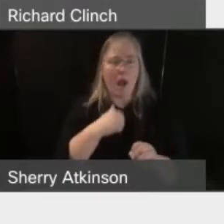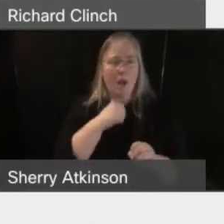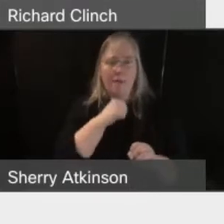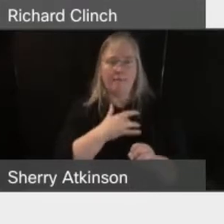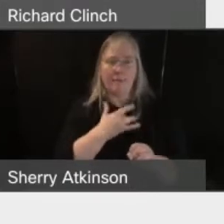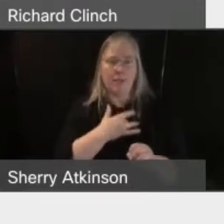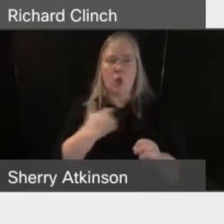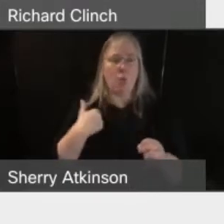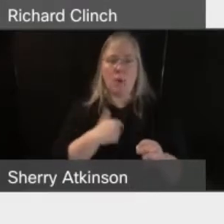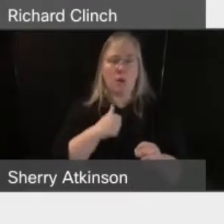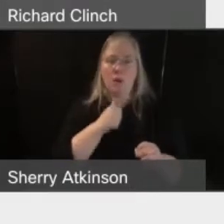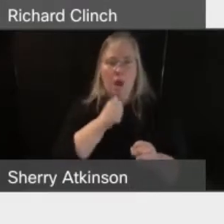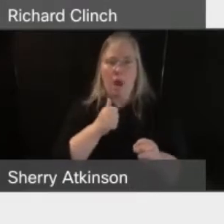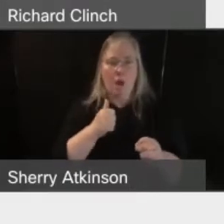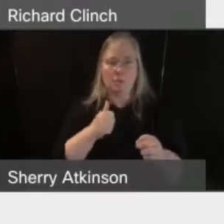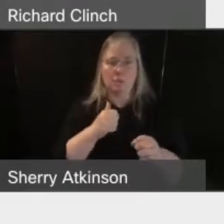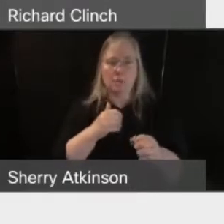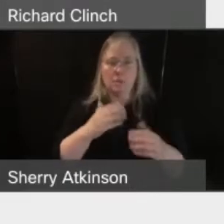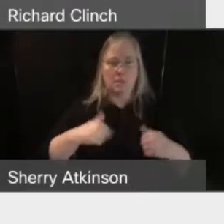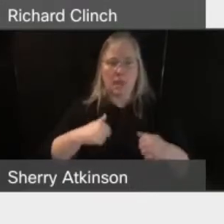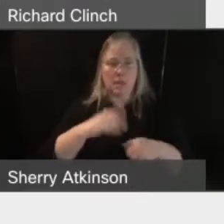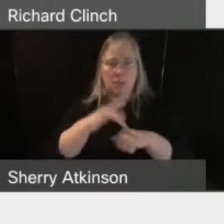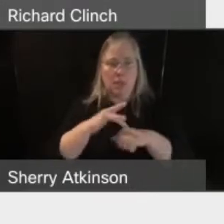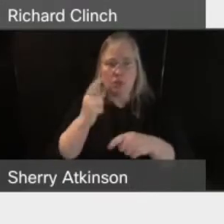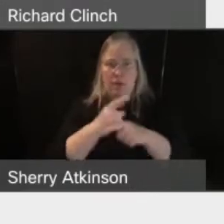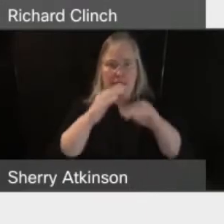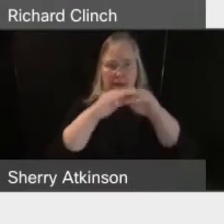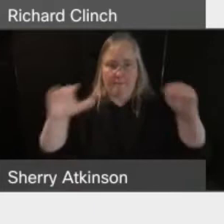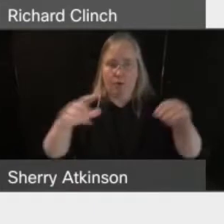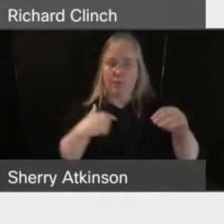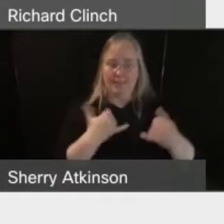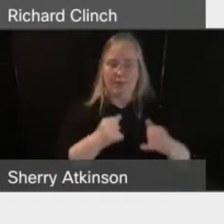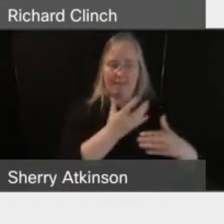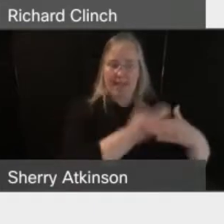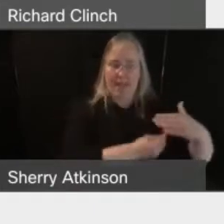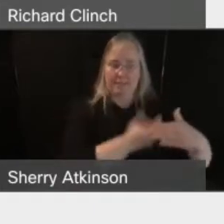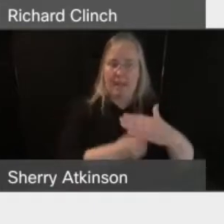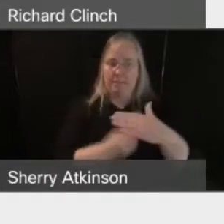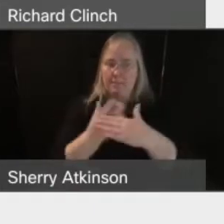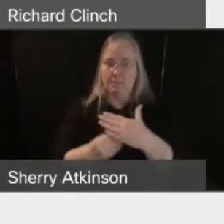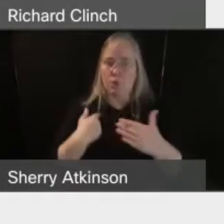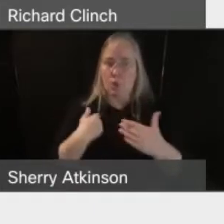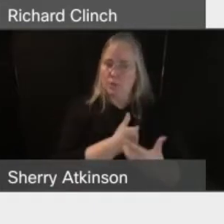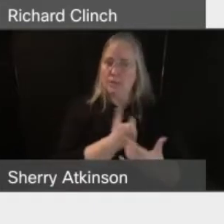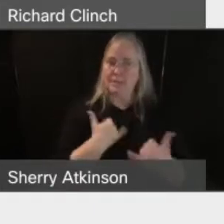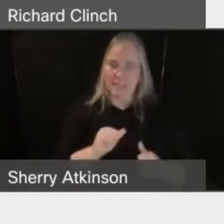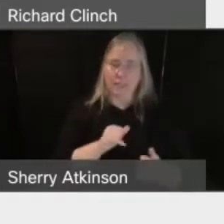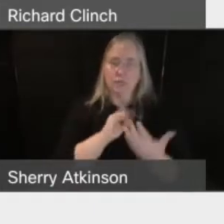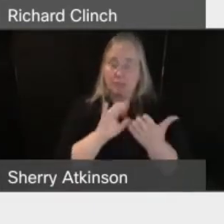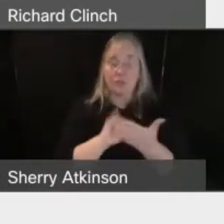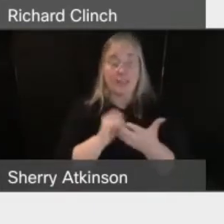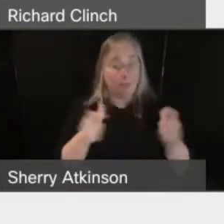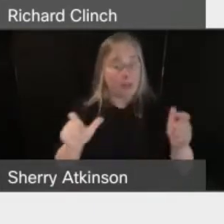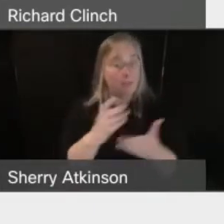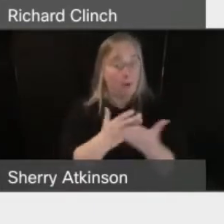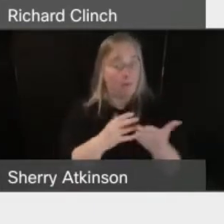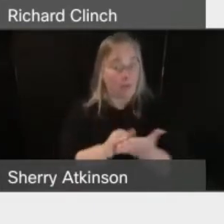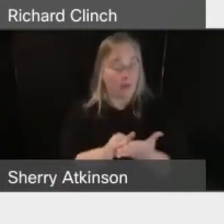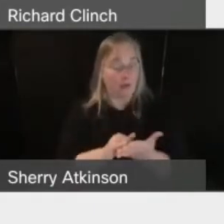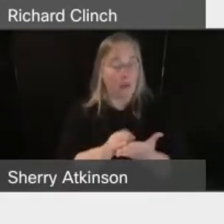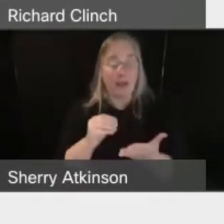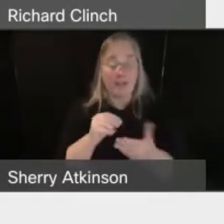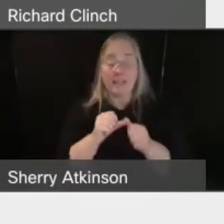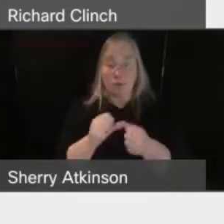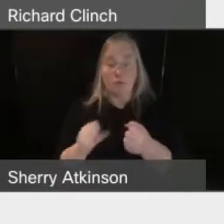should be. We still have gaps in that, but we are addressing those. So that is a major chunk of that. And then continuing to